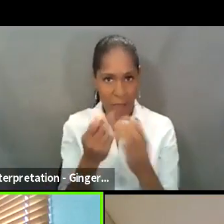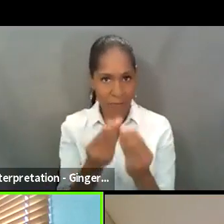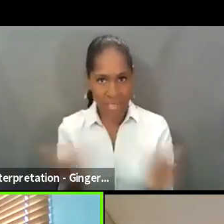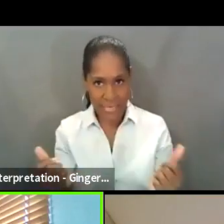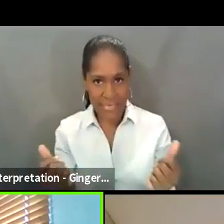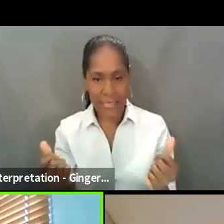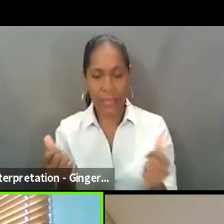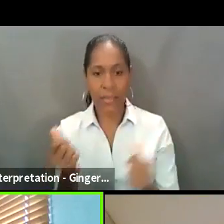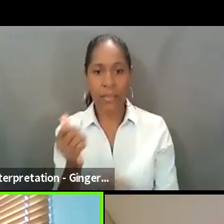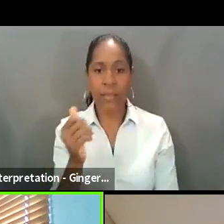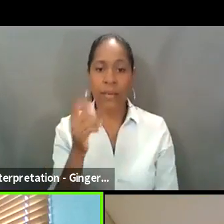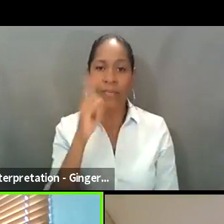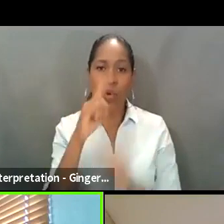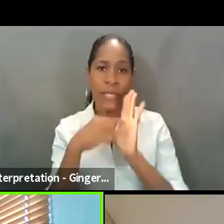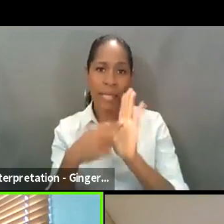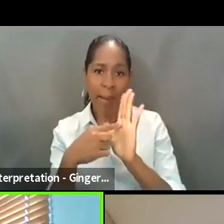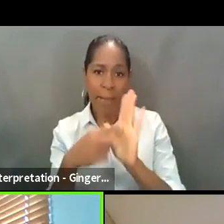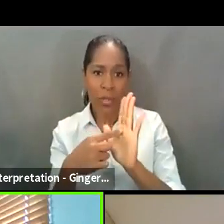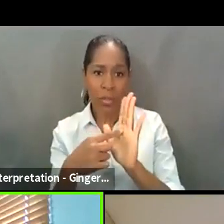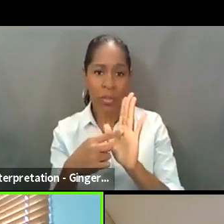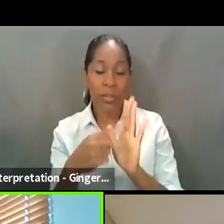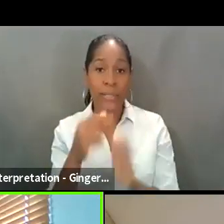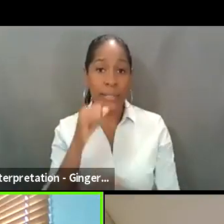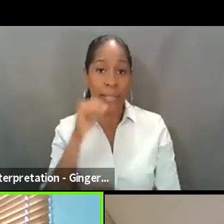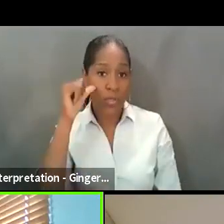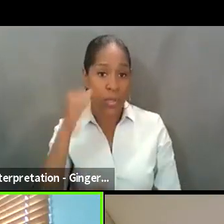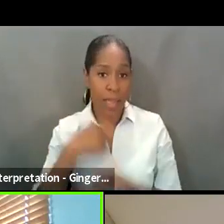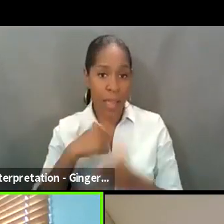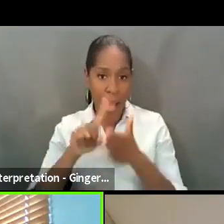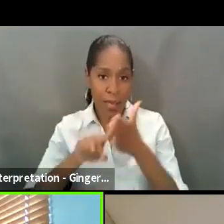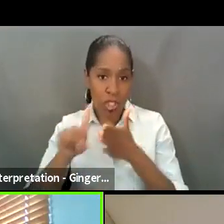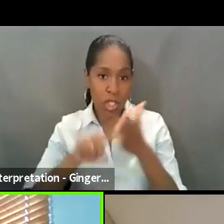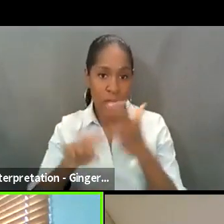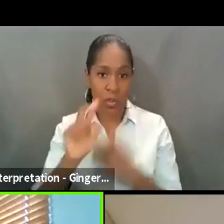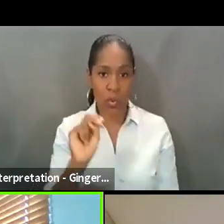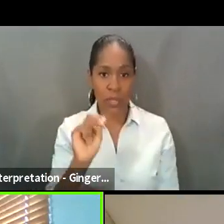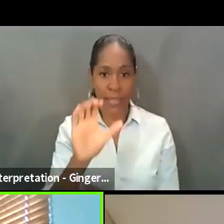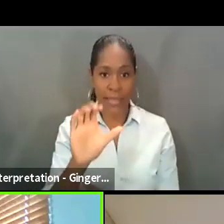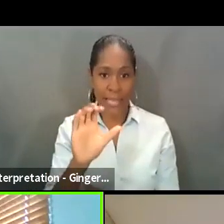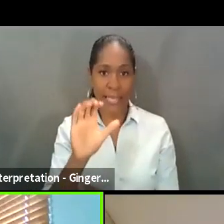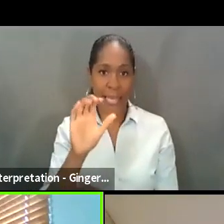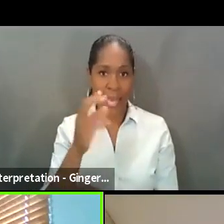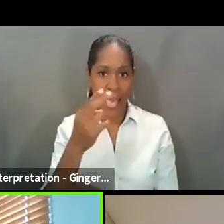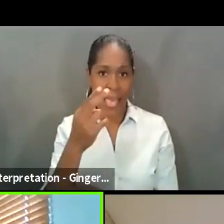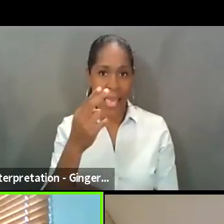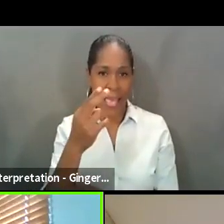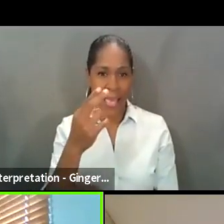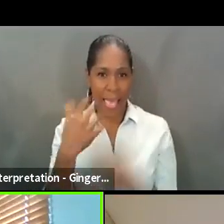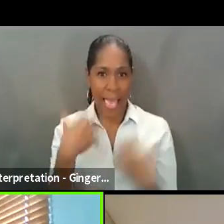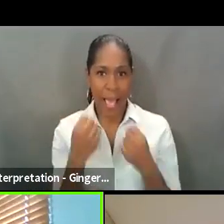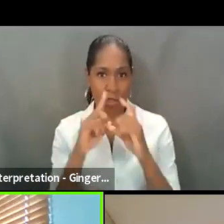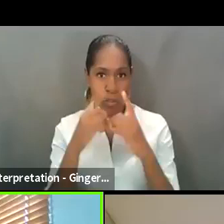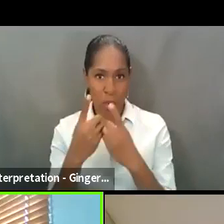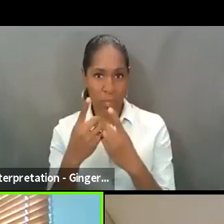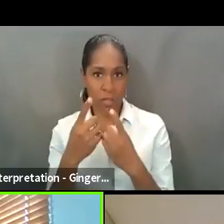example, I checked yesterday at the North Carolina Health Department of Human Services website,